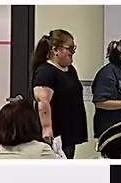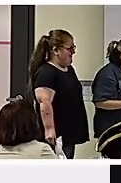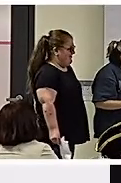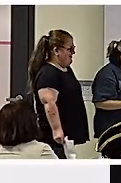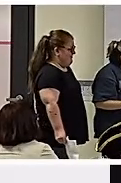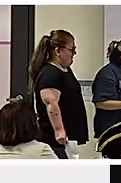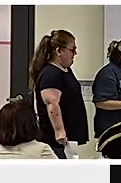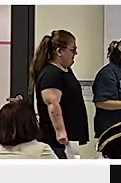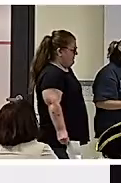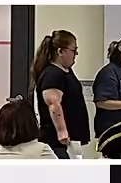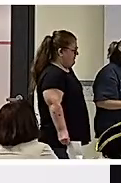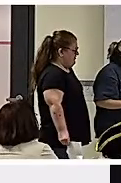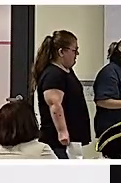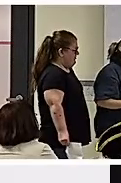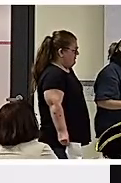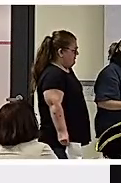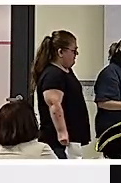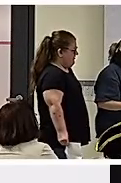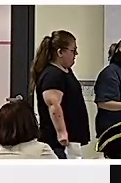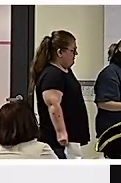Put that up there.